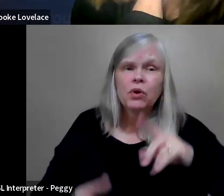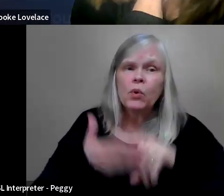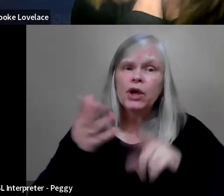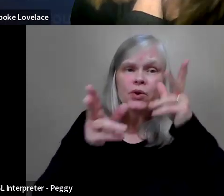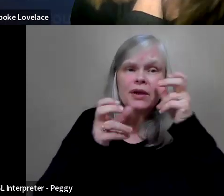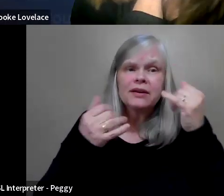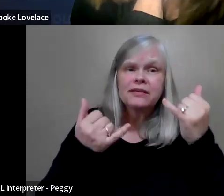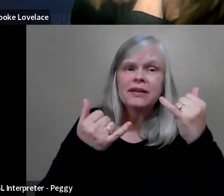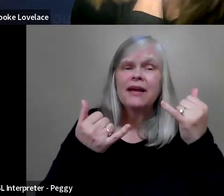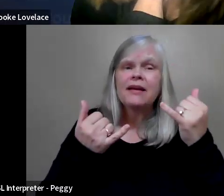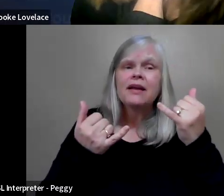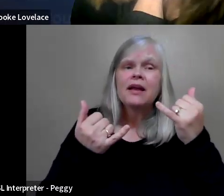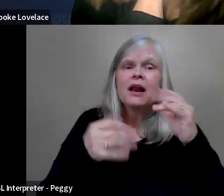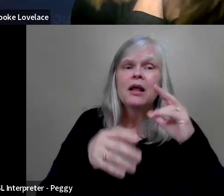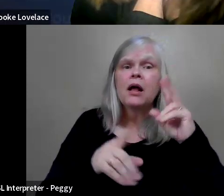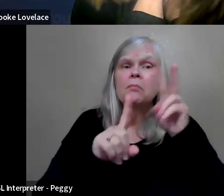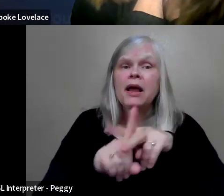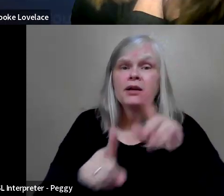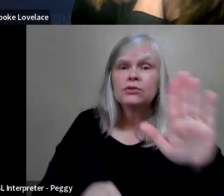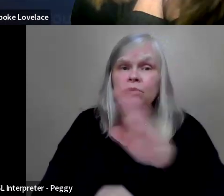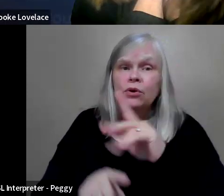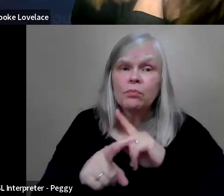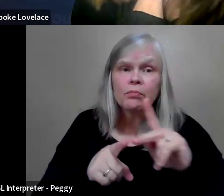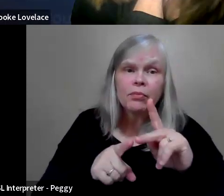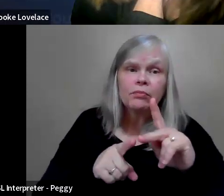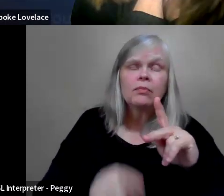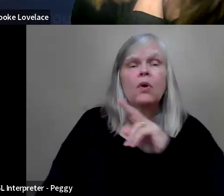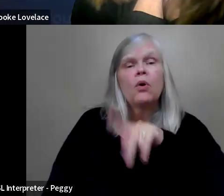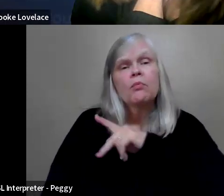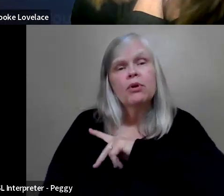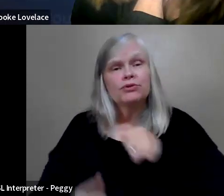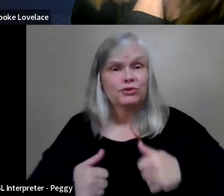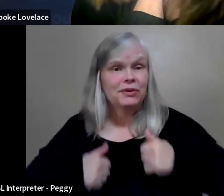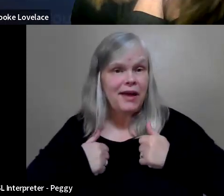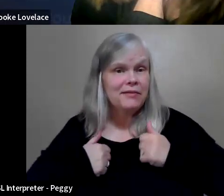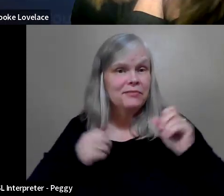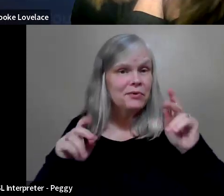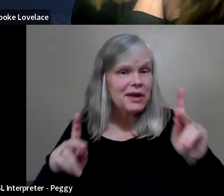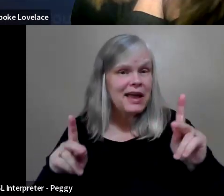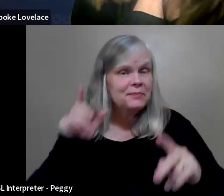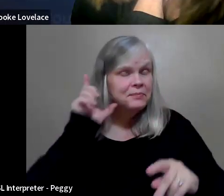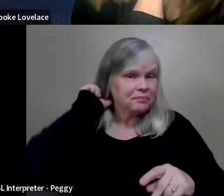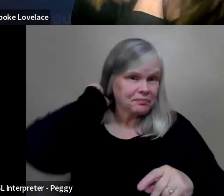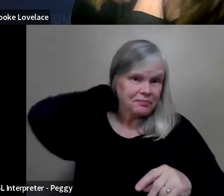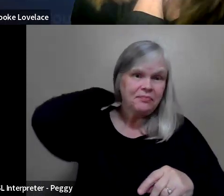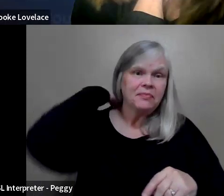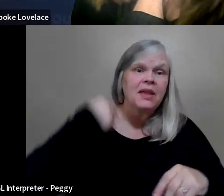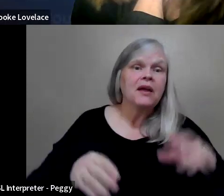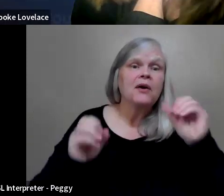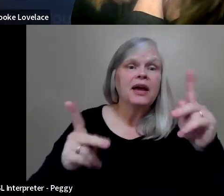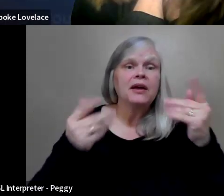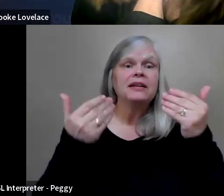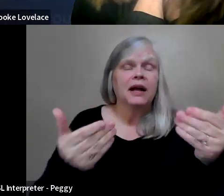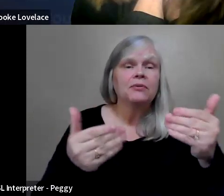apply them to either your professional or personal life. So I'll go ahead and share my screen and we will get started.